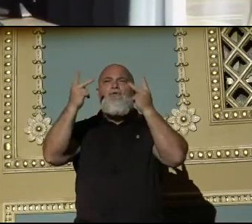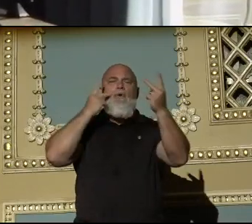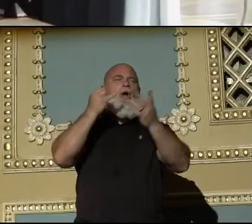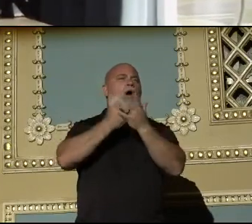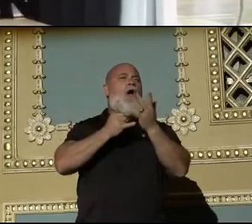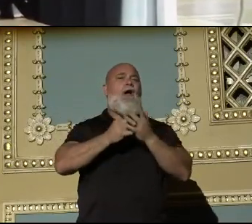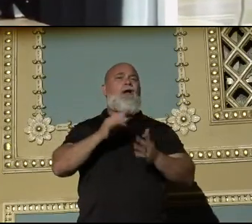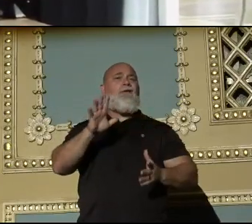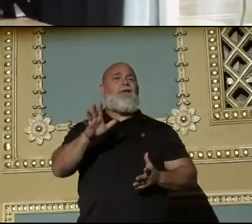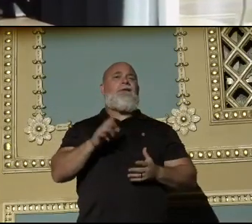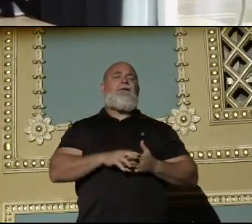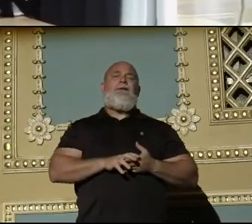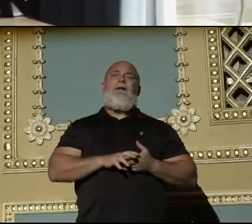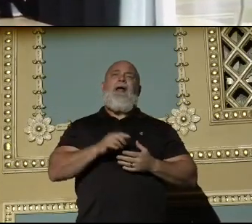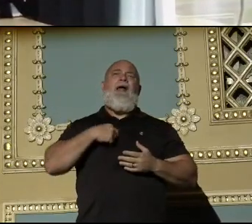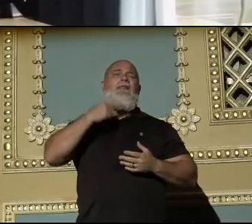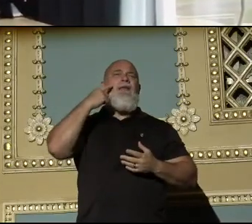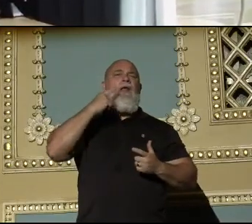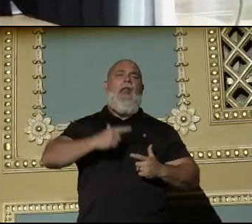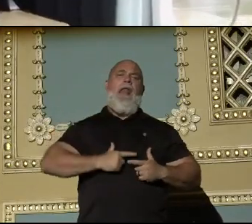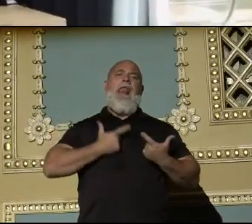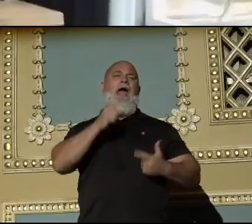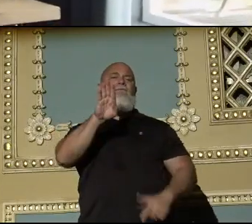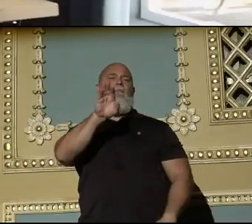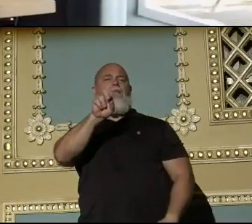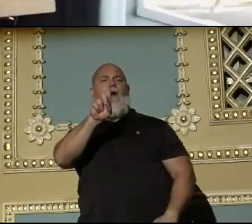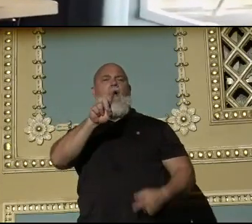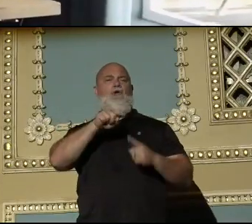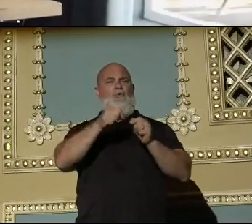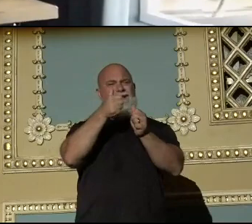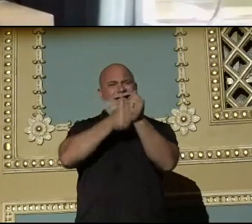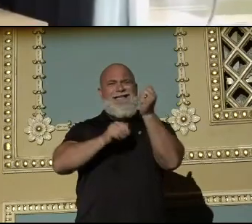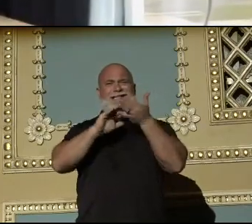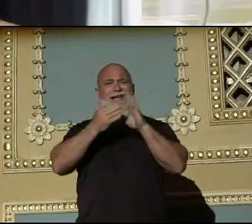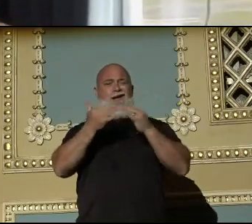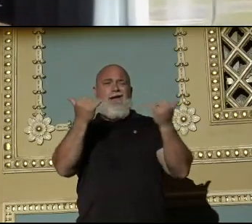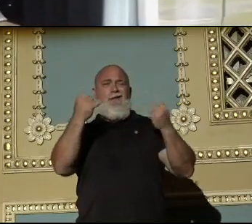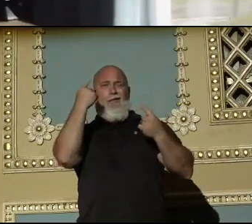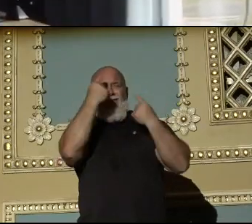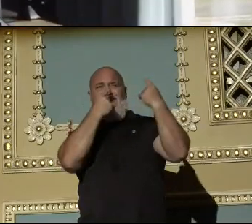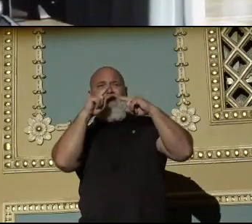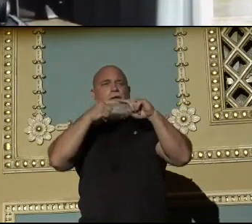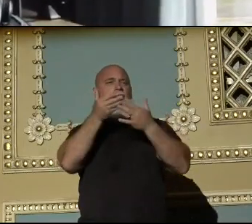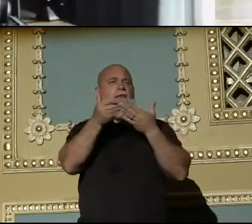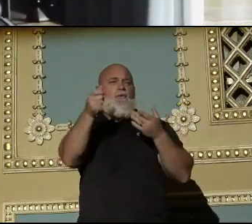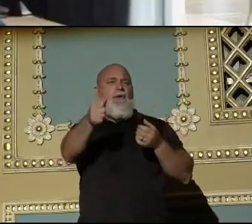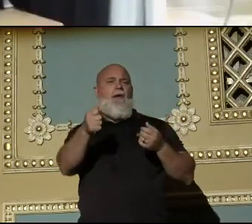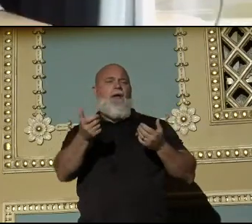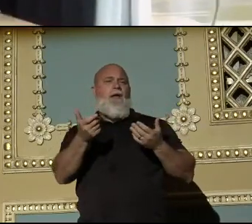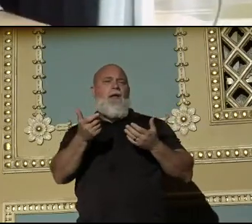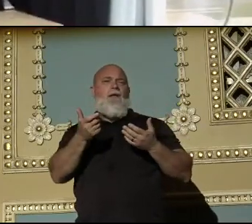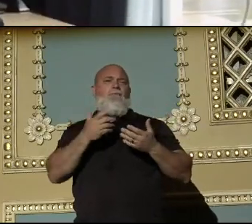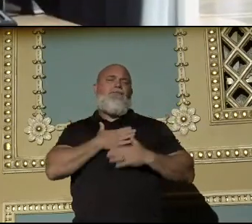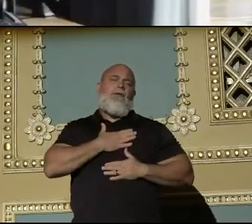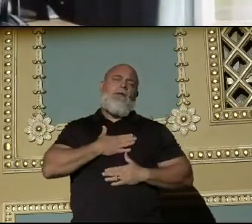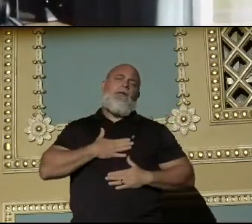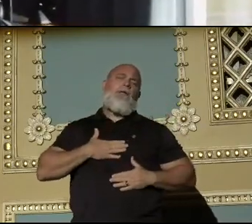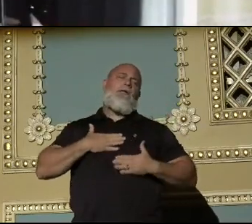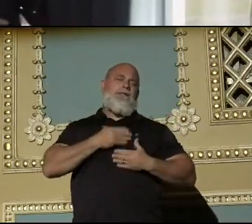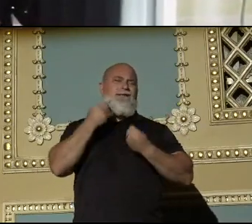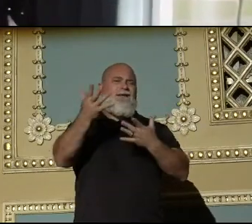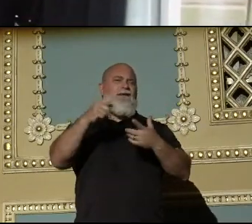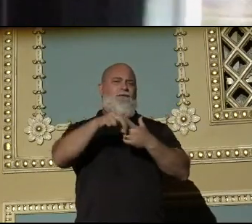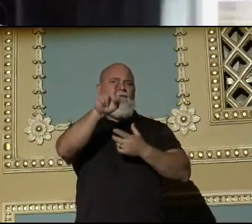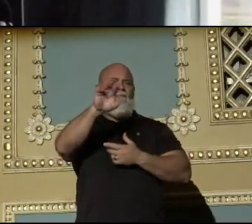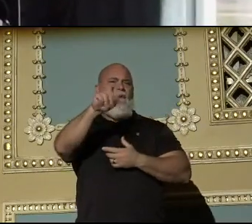that gives, I think, a lifeblood to every town. So today, when you're thinking about all the things you could give to, please give to the Paramount, a